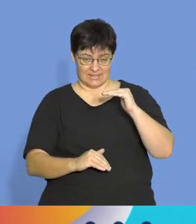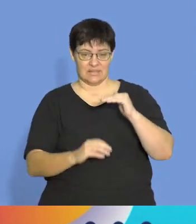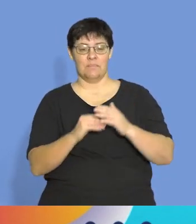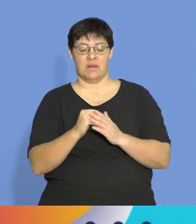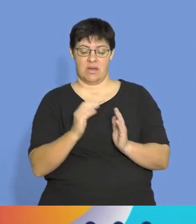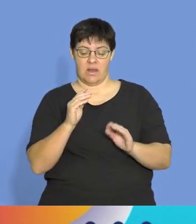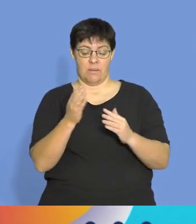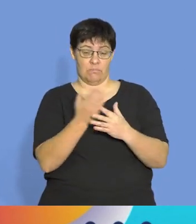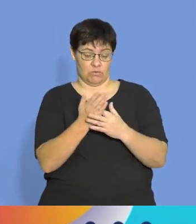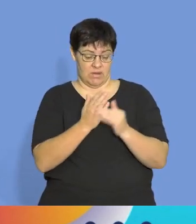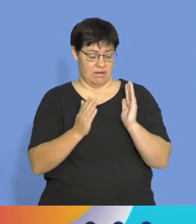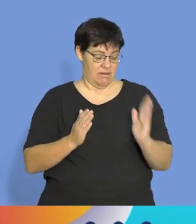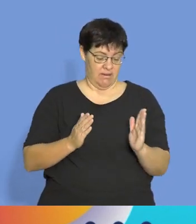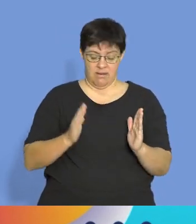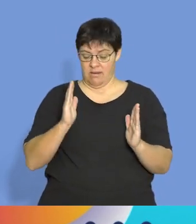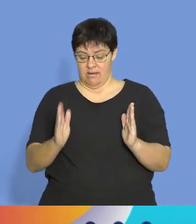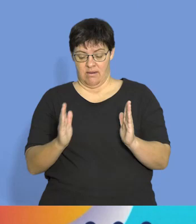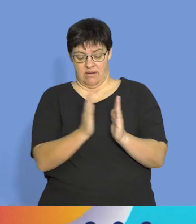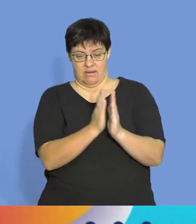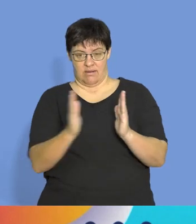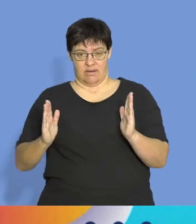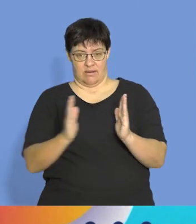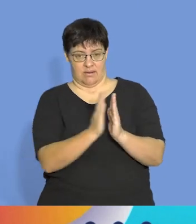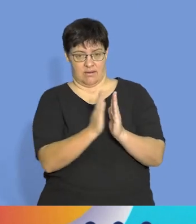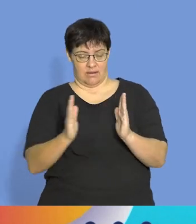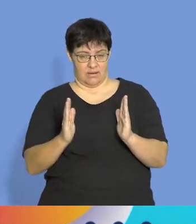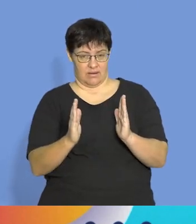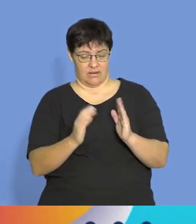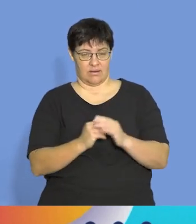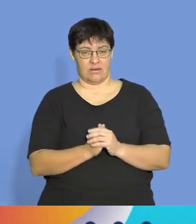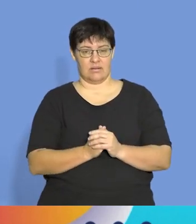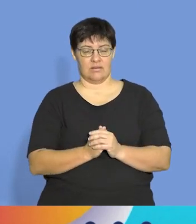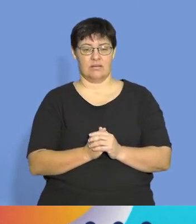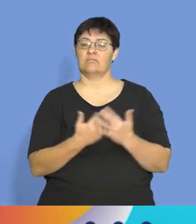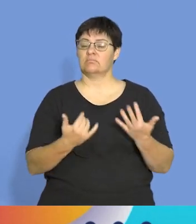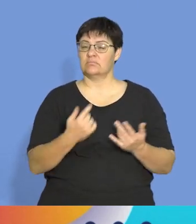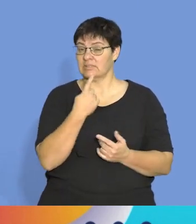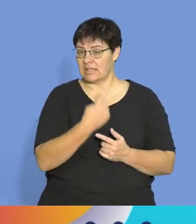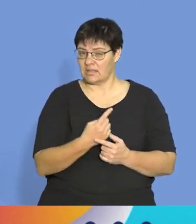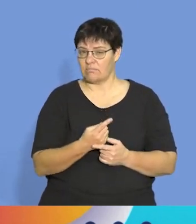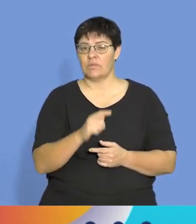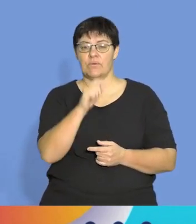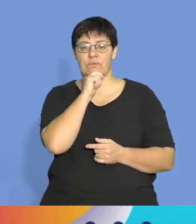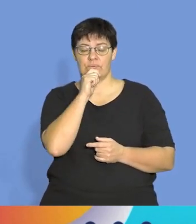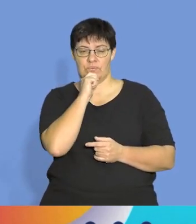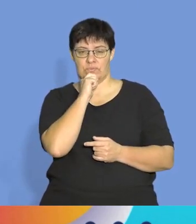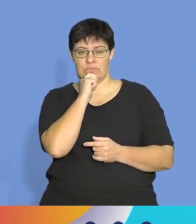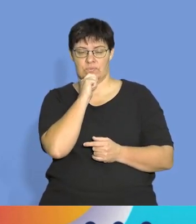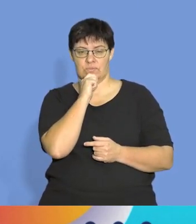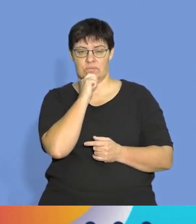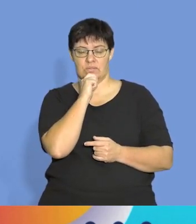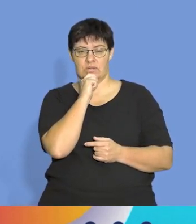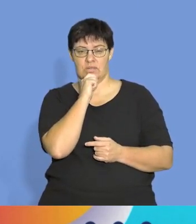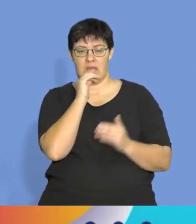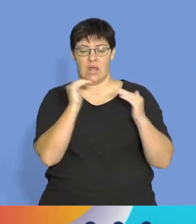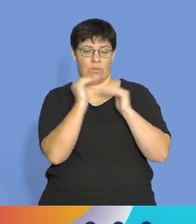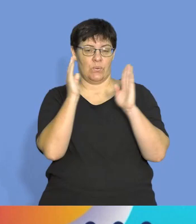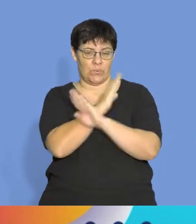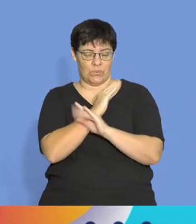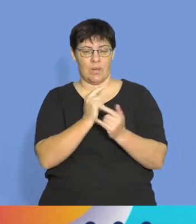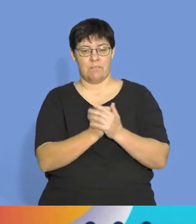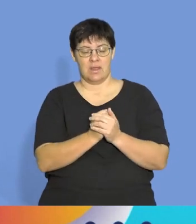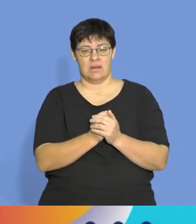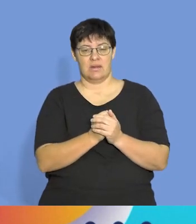than, it's between this and that. And then when you then say it using the inequality, you will say